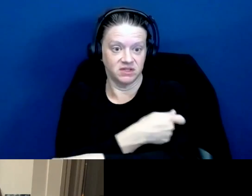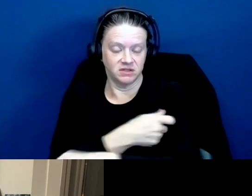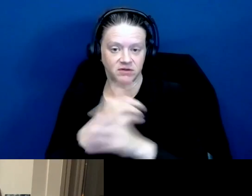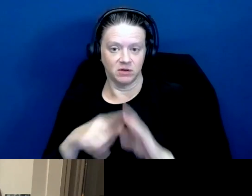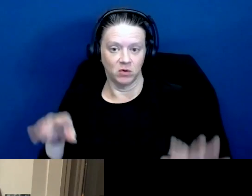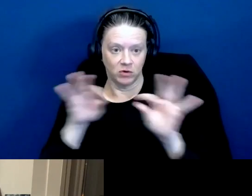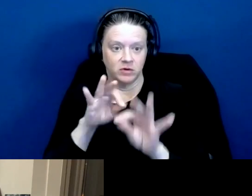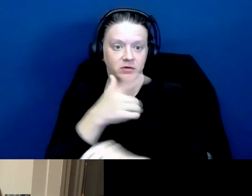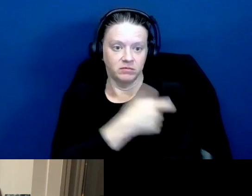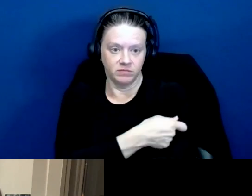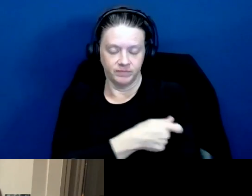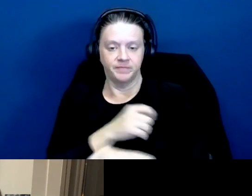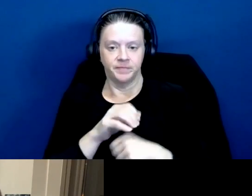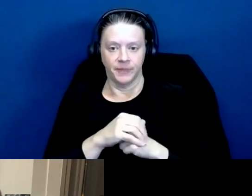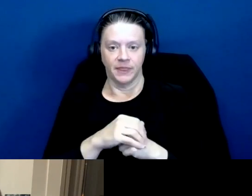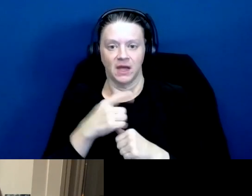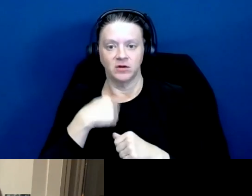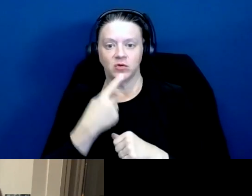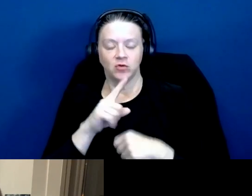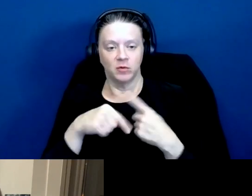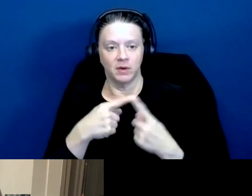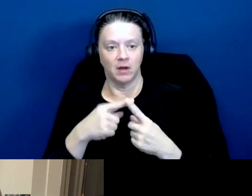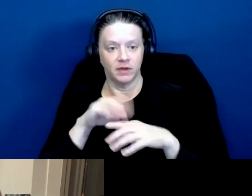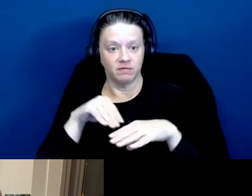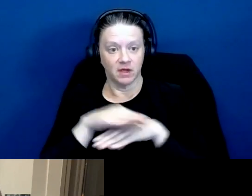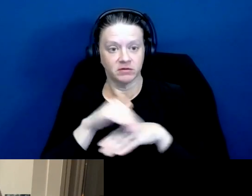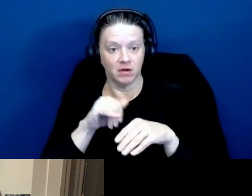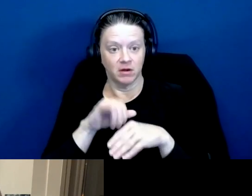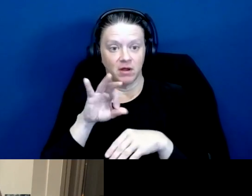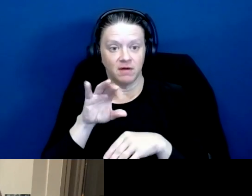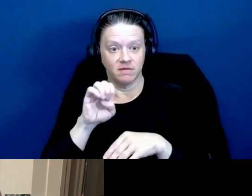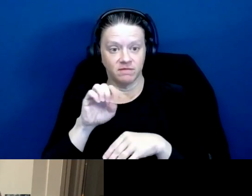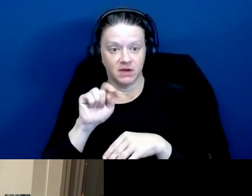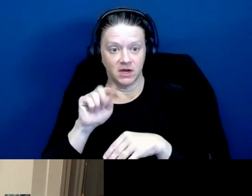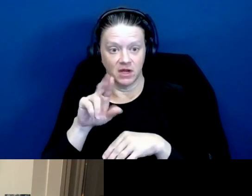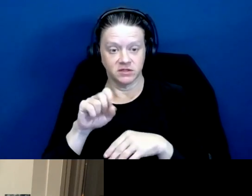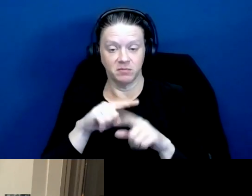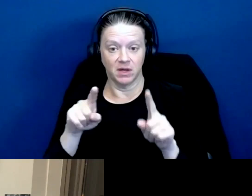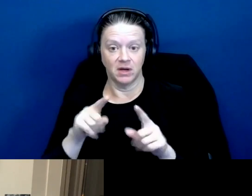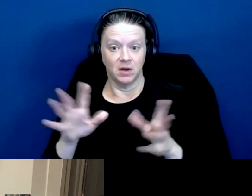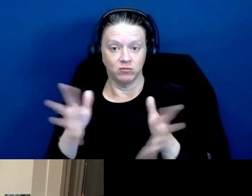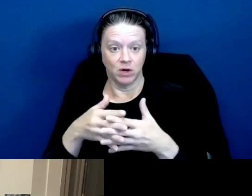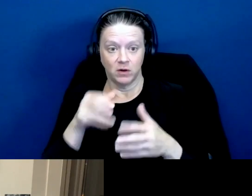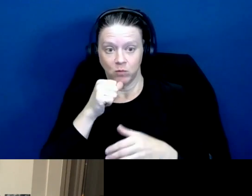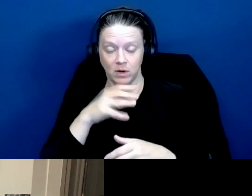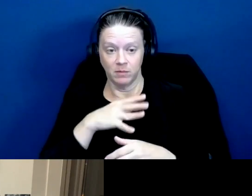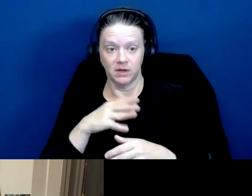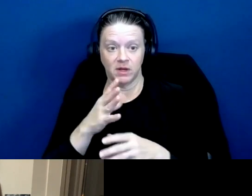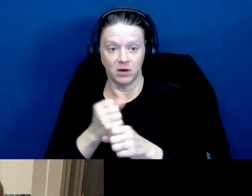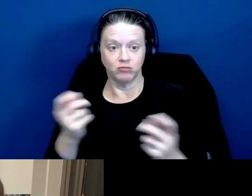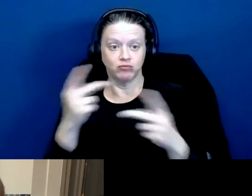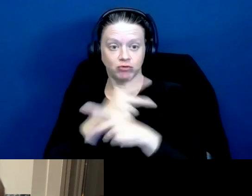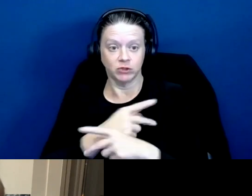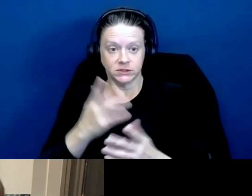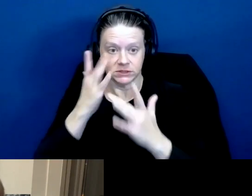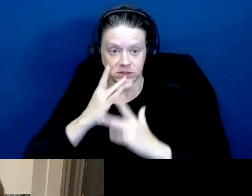COVID during pregnancy. I told you about the effects on the fetus, but pregnant women also get much sicker with COVID when they get sick with COVID and are more likely